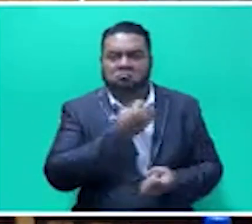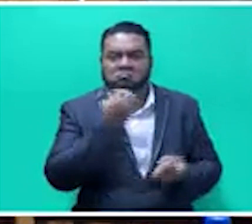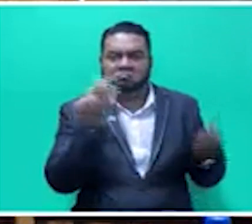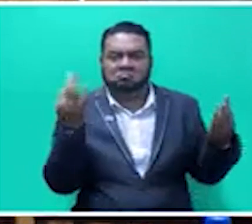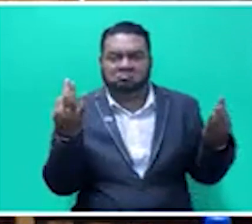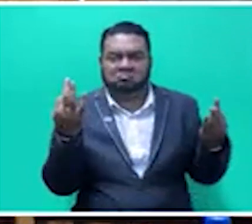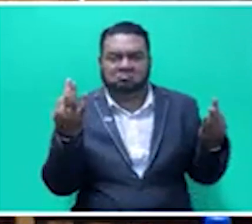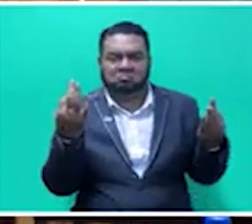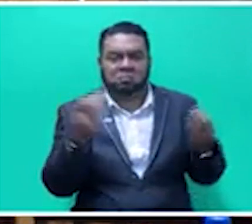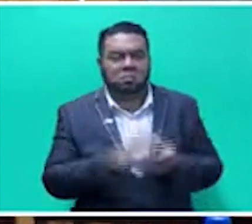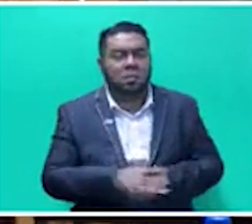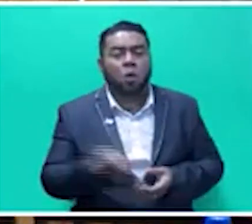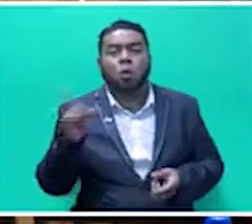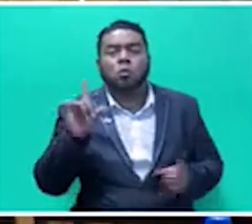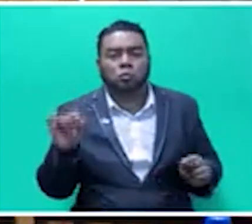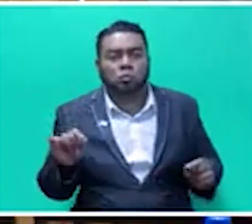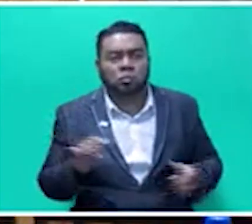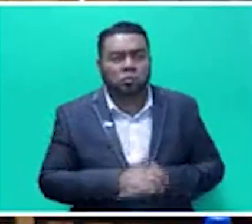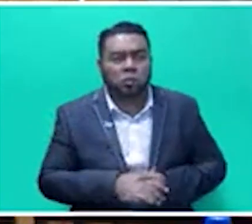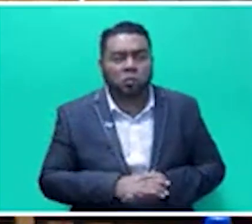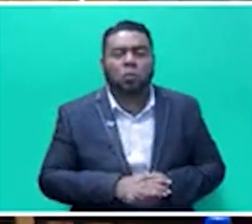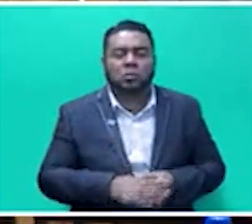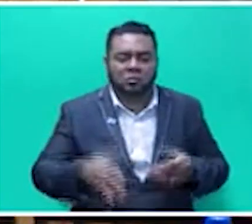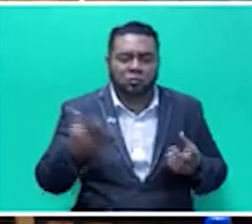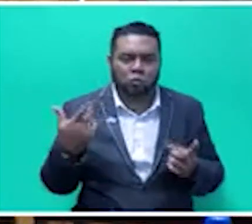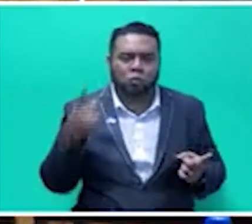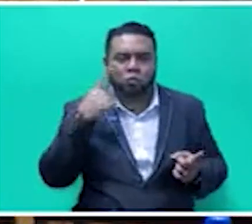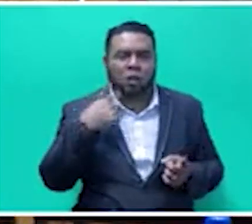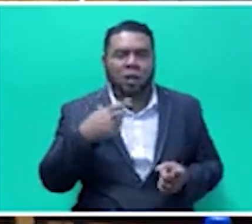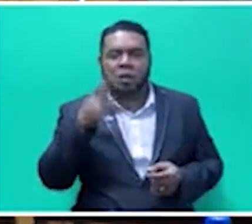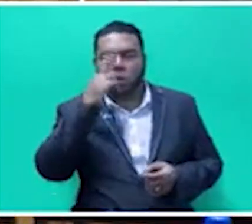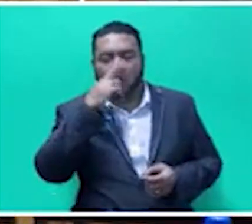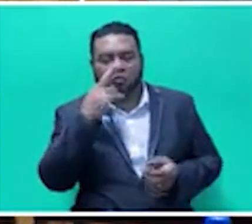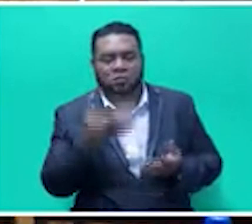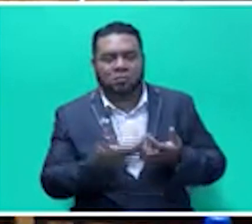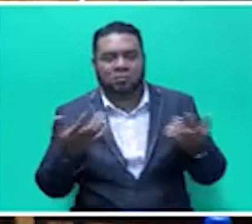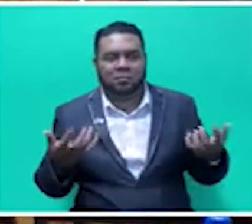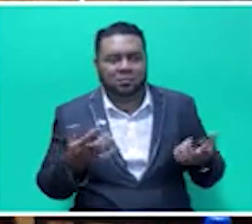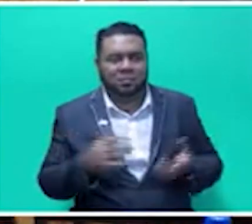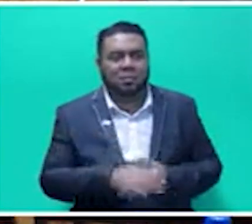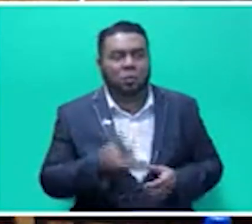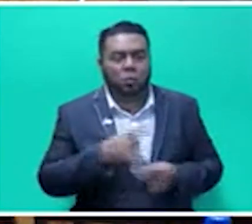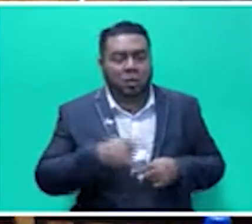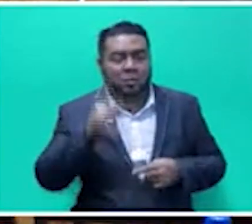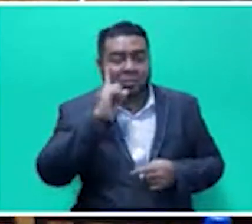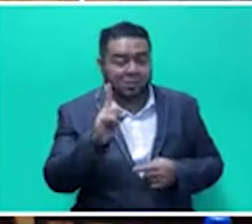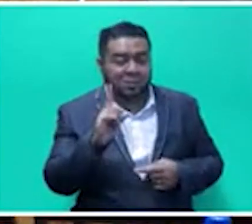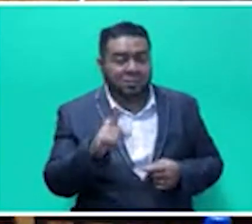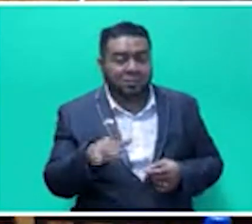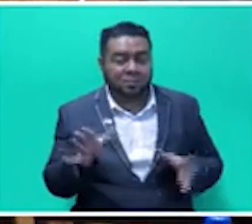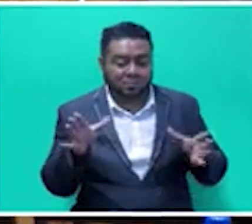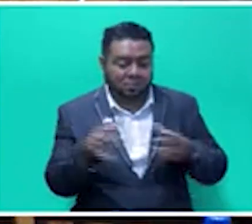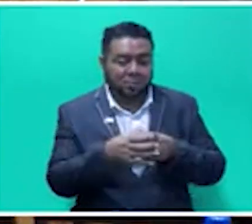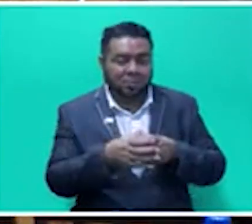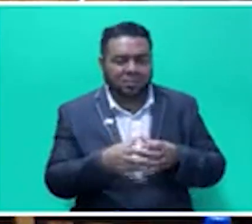to bring people together. All they did was to campaign on racial line. We have seen parties come